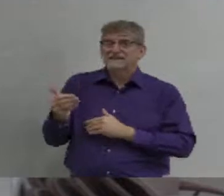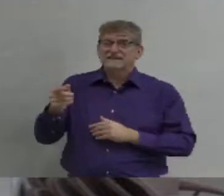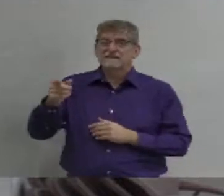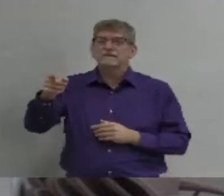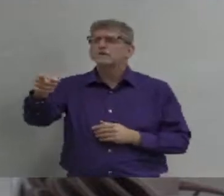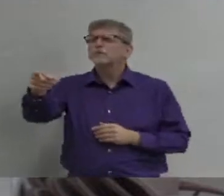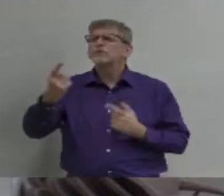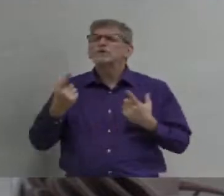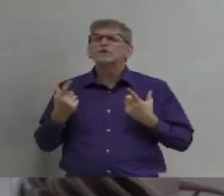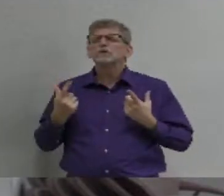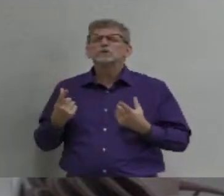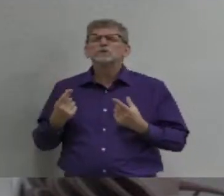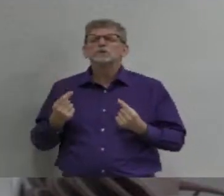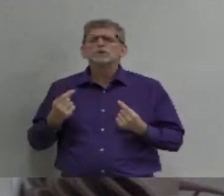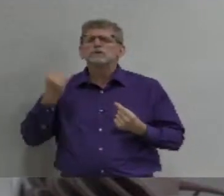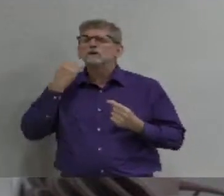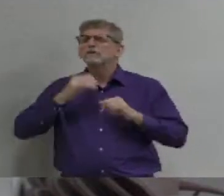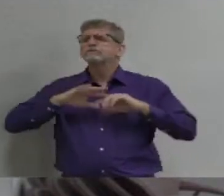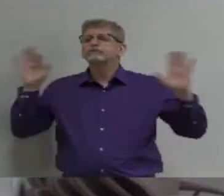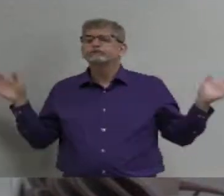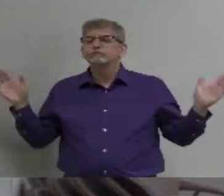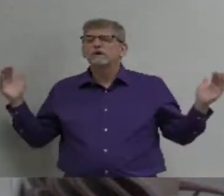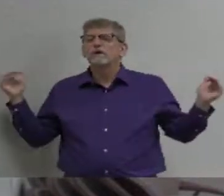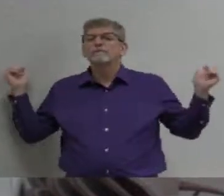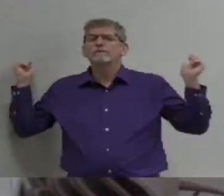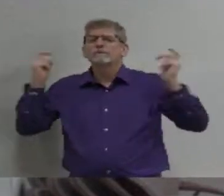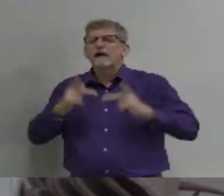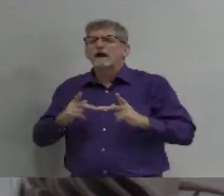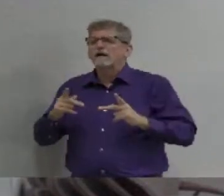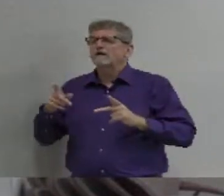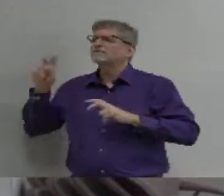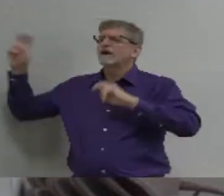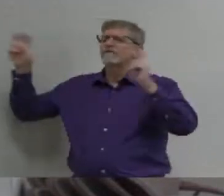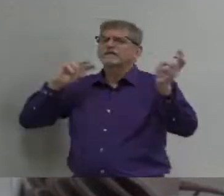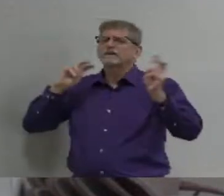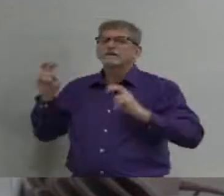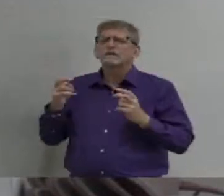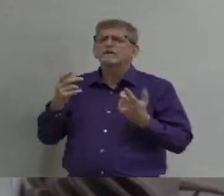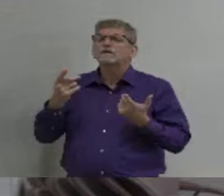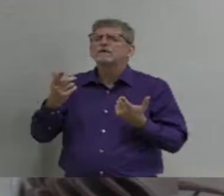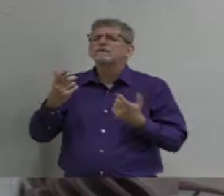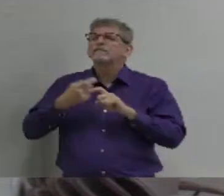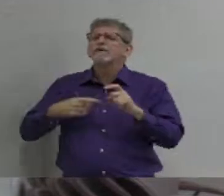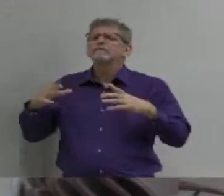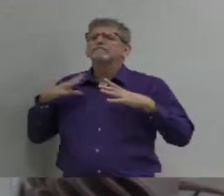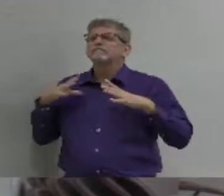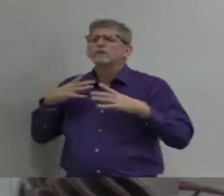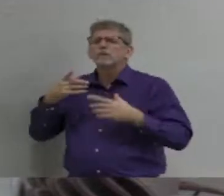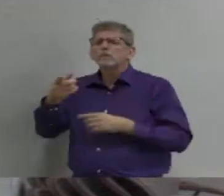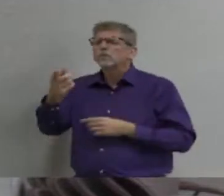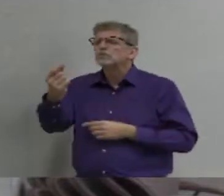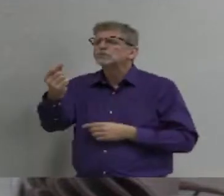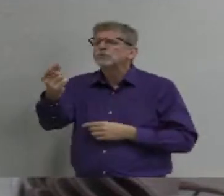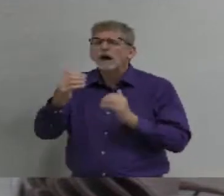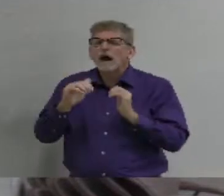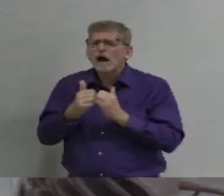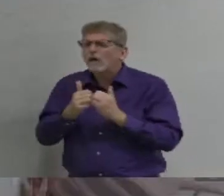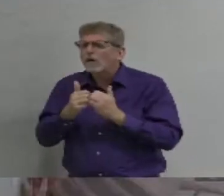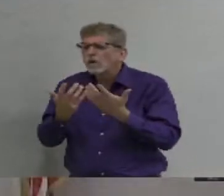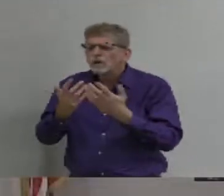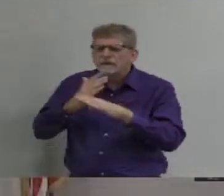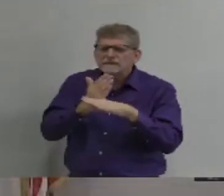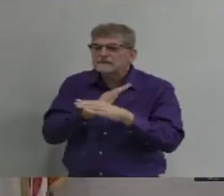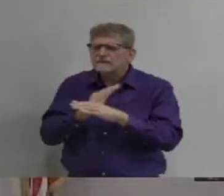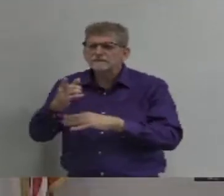after traveling, staff coming back after traveling, are not going to spread the virus? Yeah, so messaging